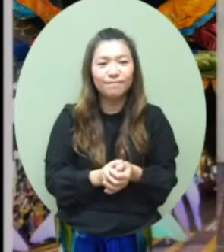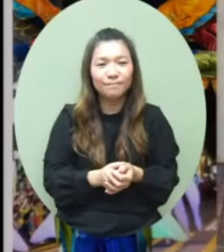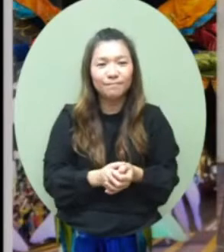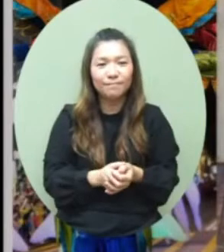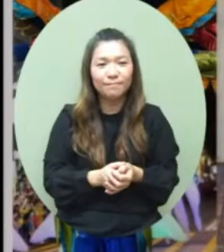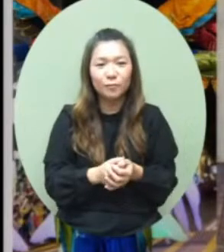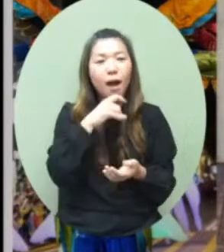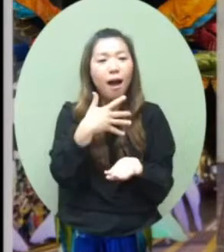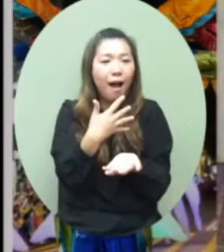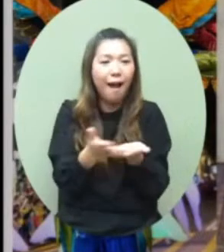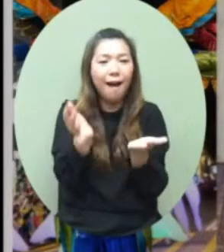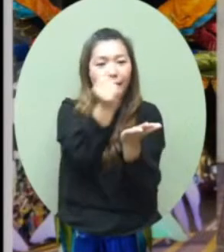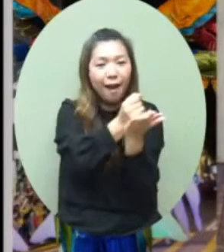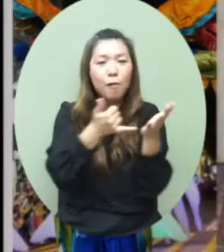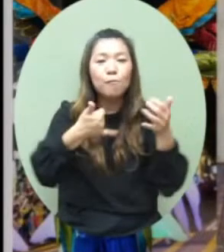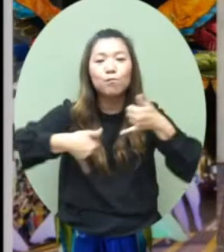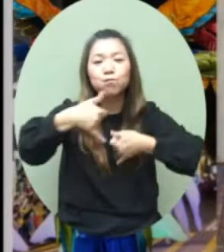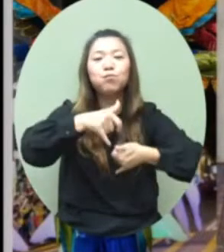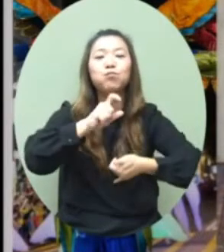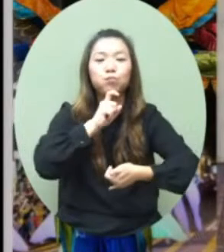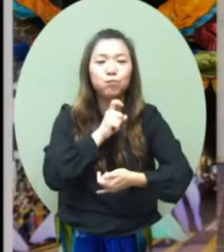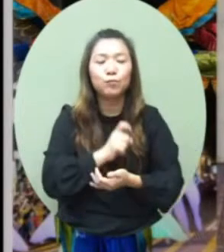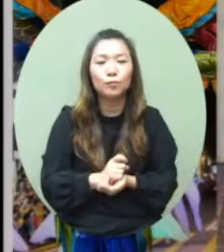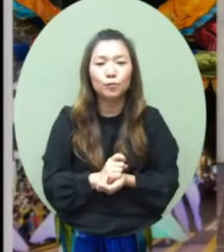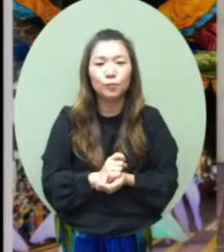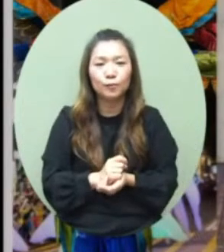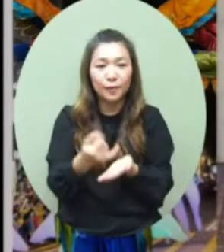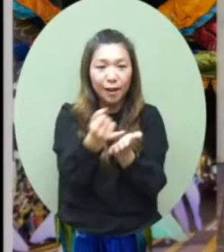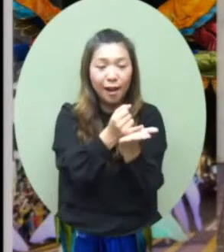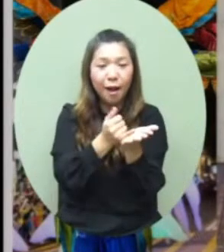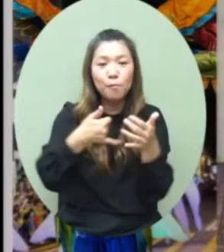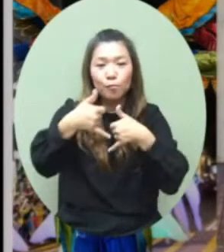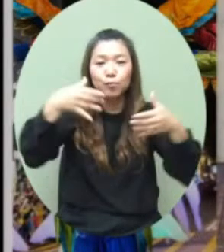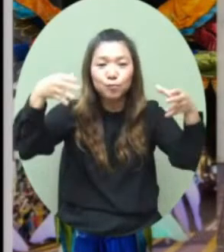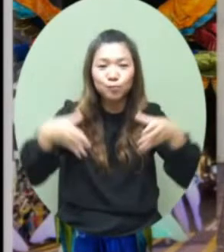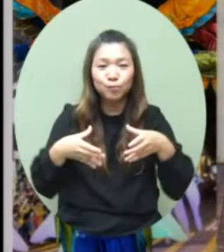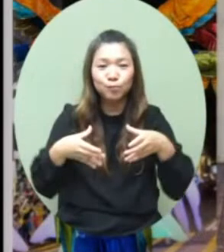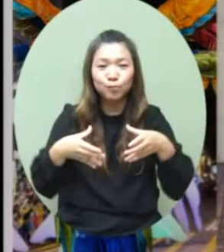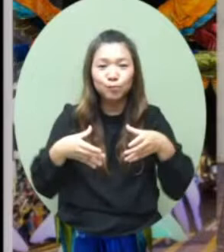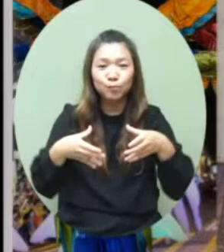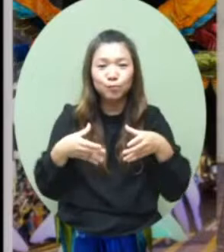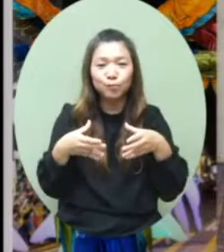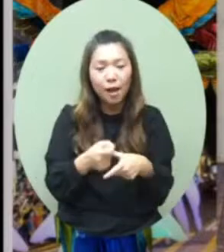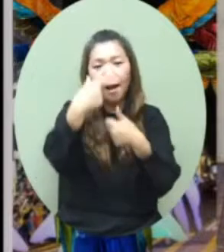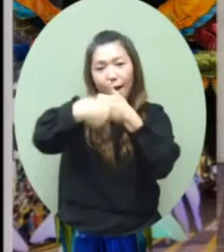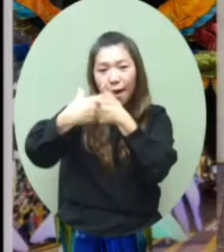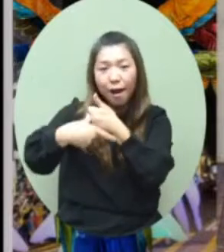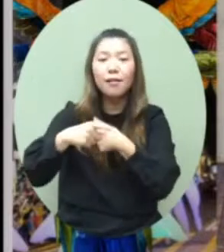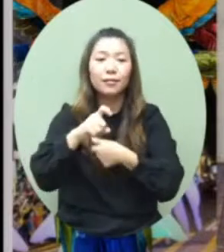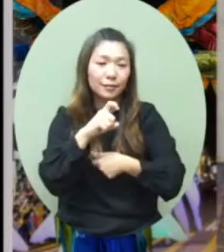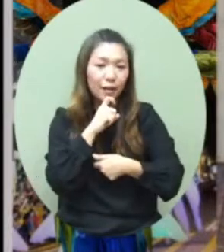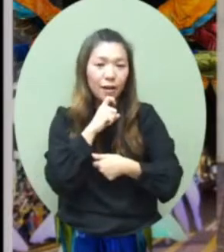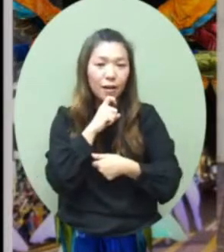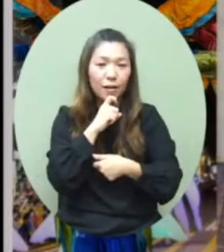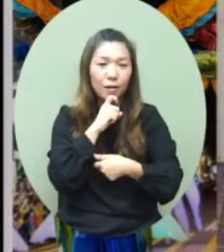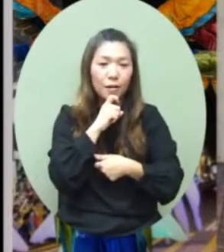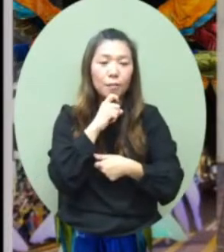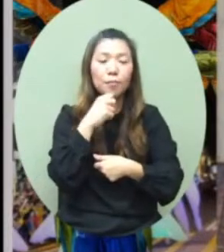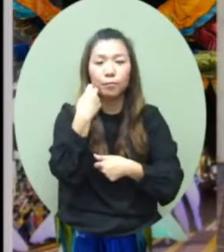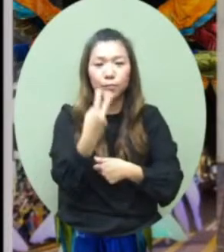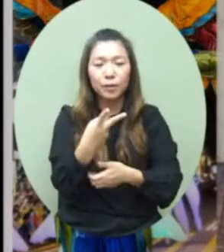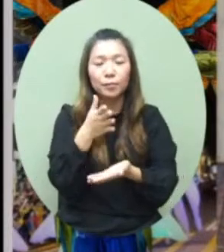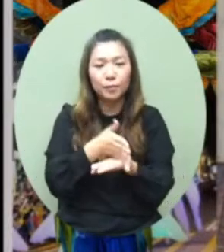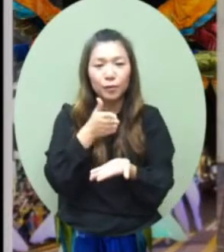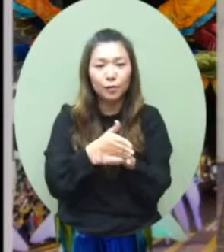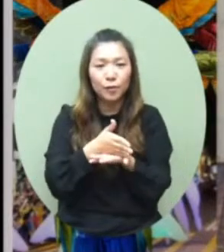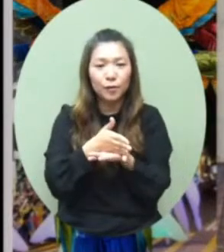the mesmerizing night view scenery. There are also a diverse range of arts performances. Groups